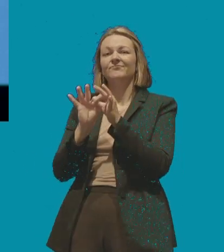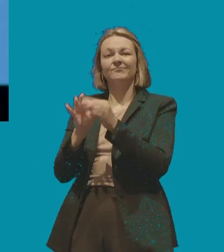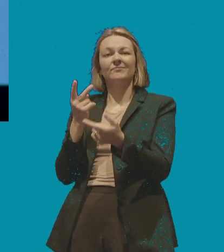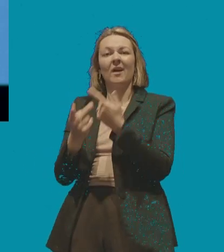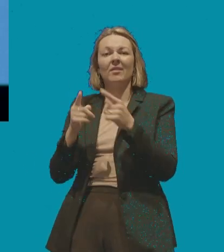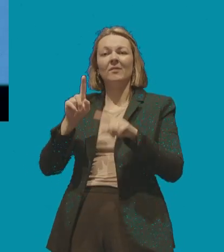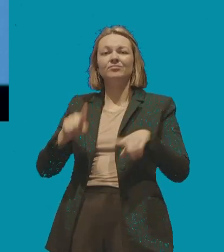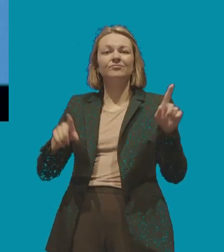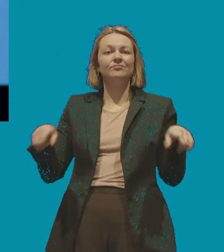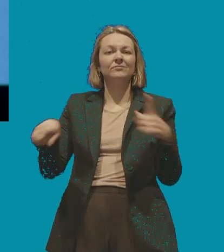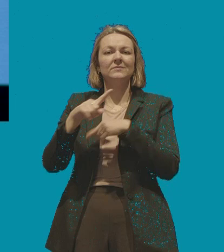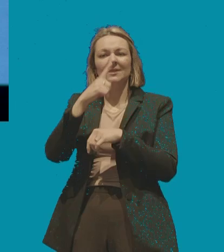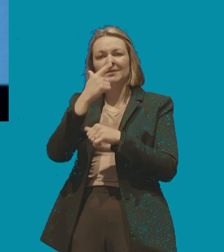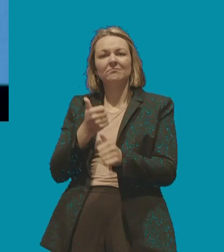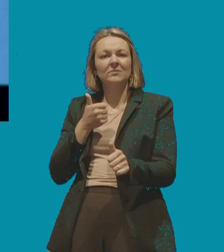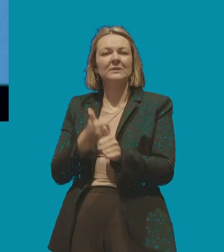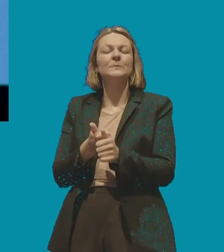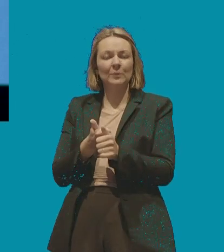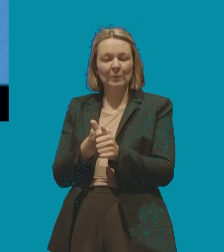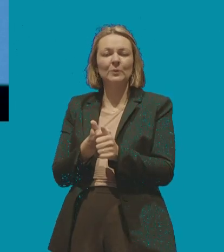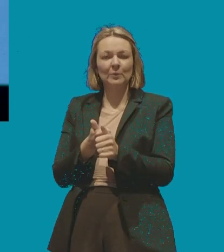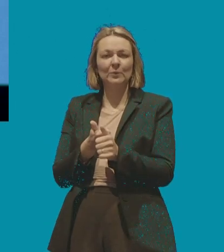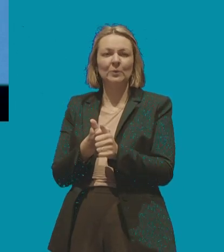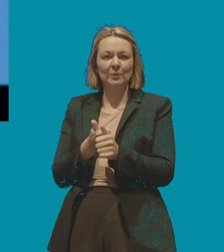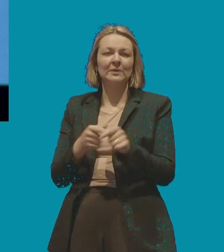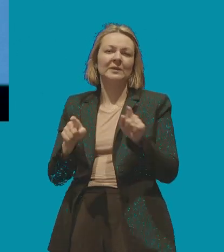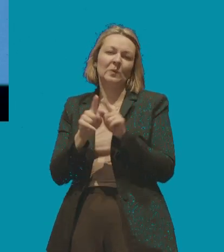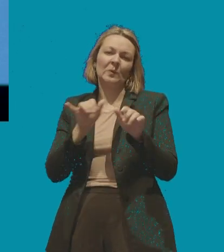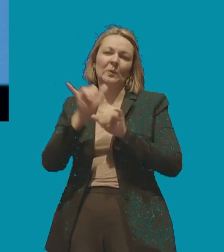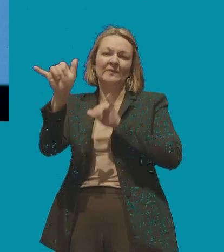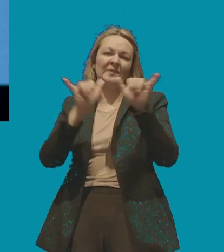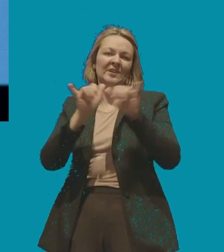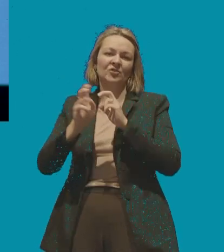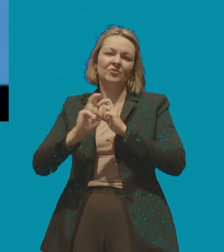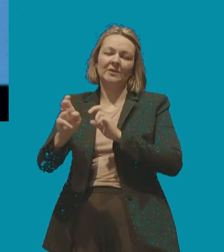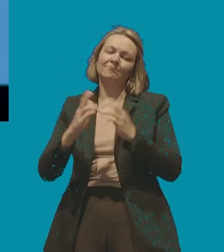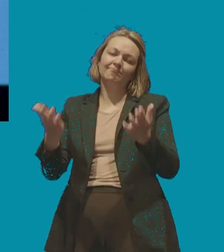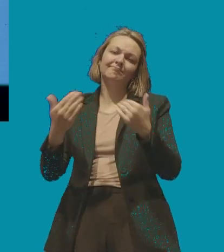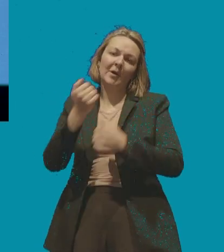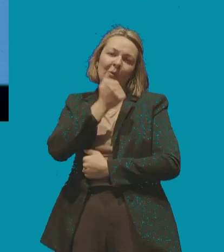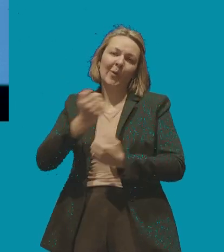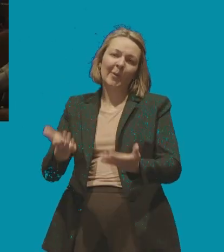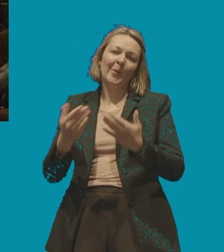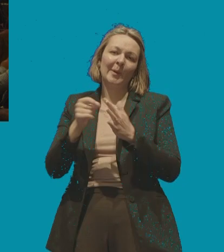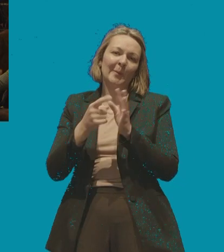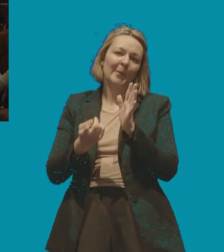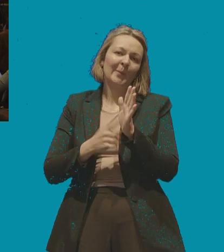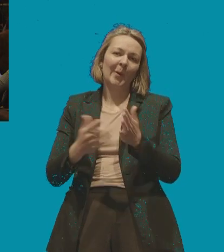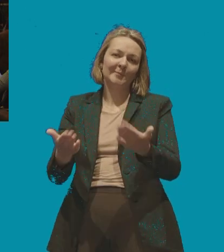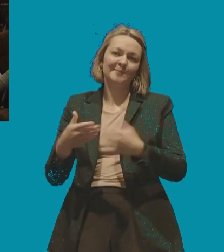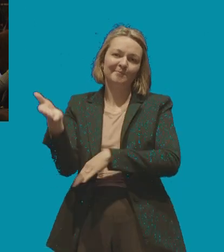and led efforts to support for the cultural industries and aviation transport. Paul, a warm welcome. Please address our conference.